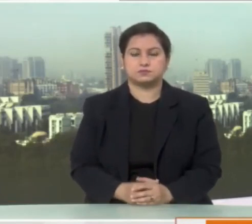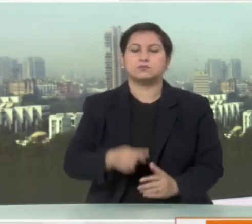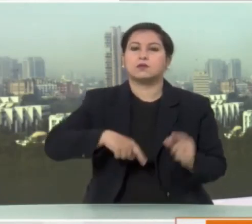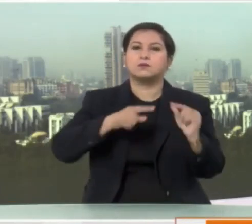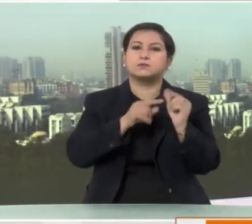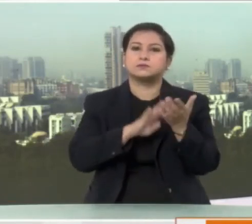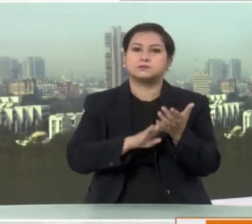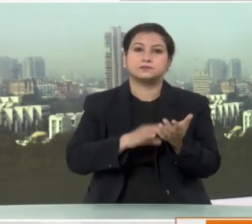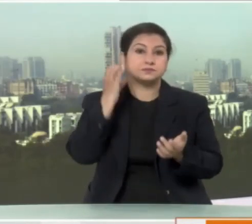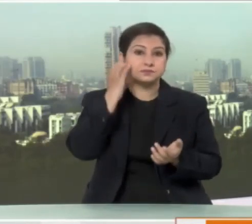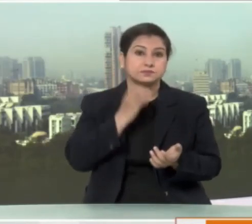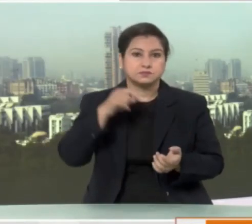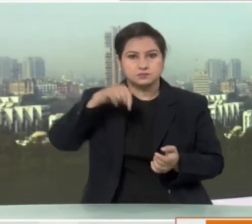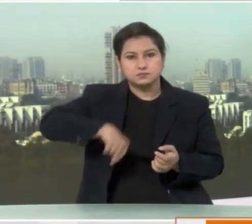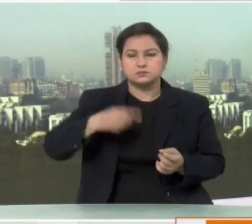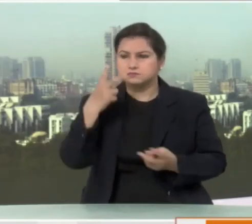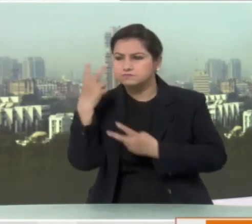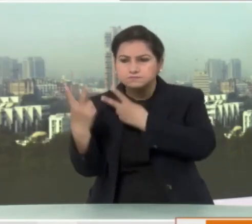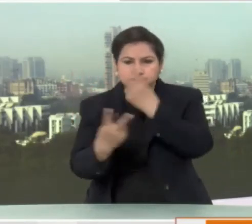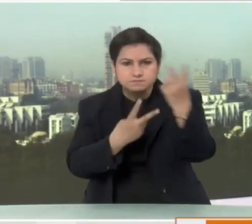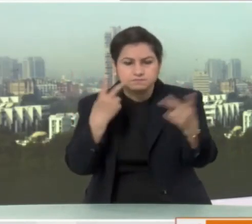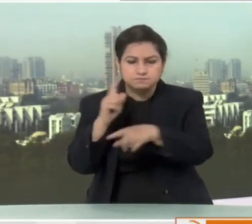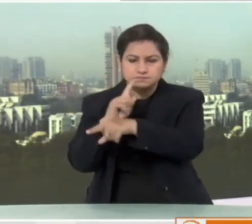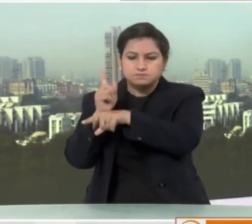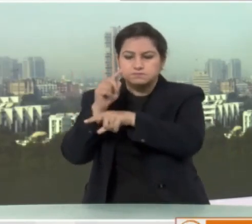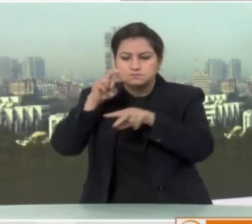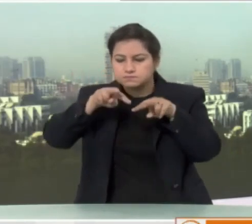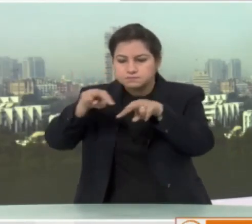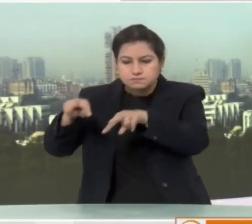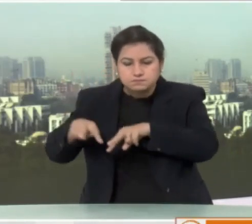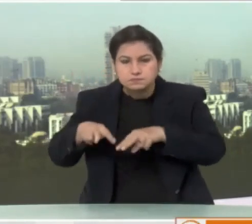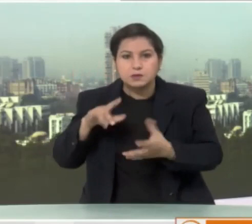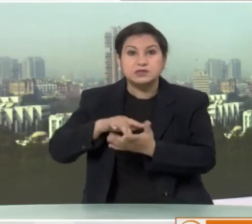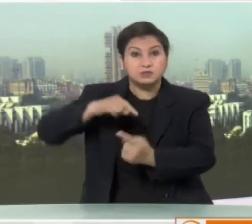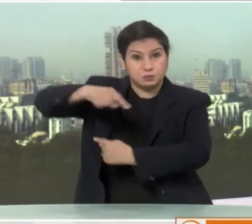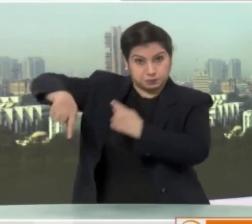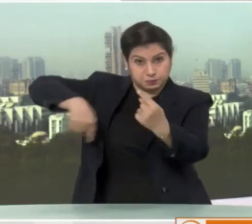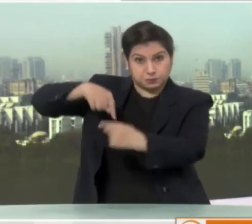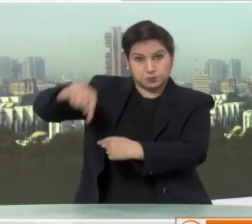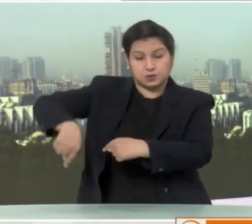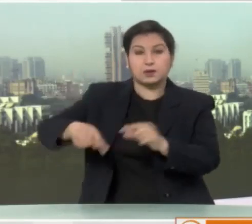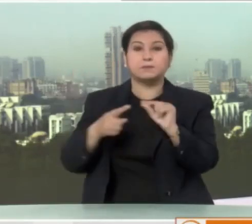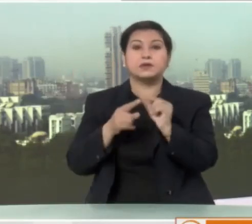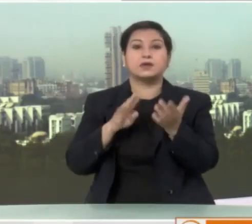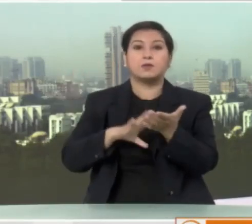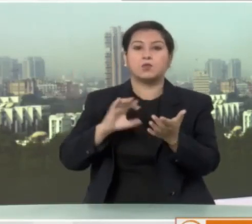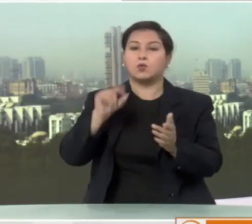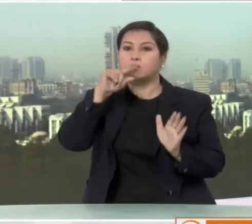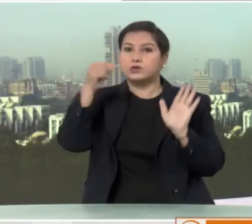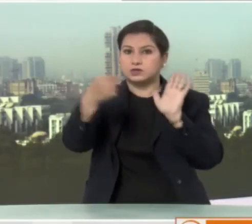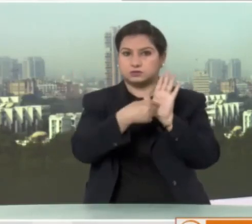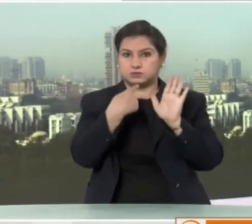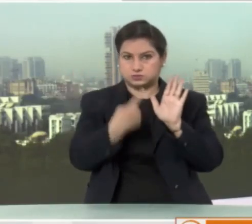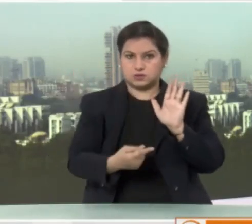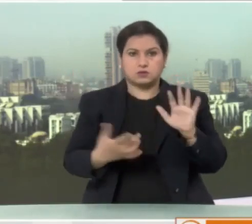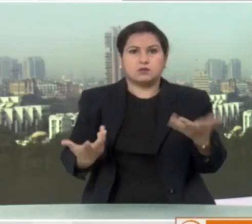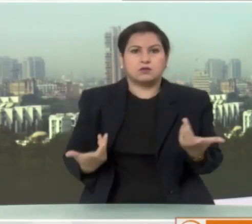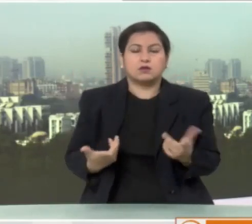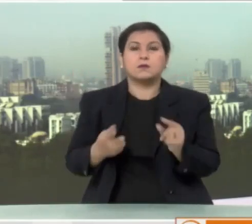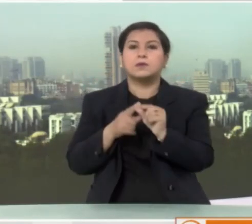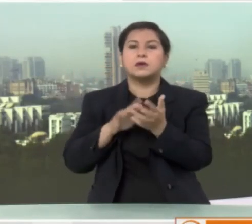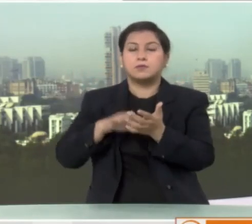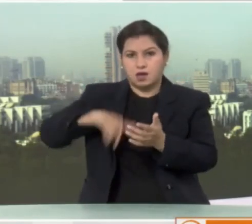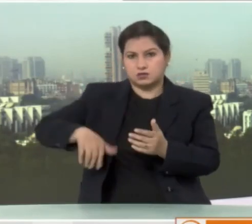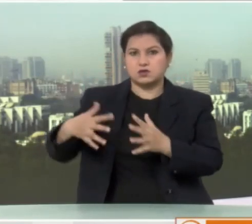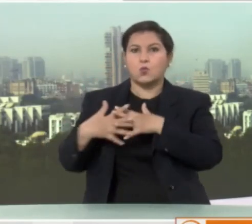Prime Minister Narendra Modi will today undertake an aerial survey of cyclone-hit areas. The PMO in a tweet informed that Prime Minister will travel